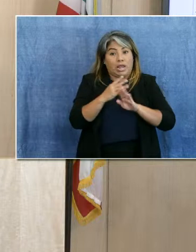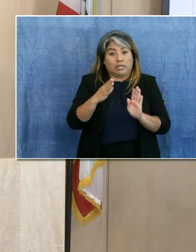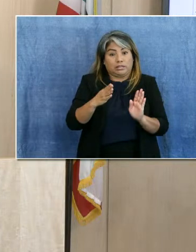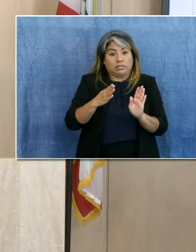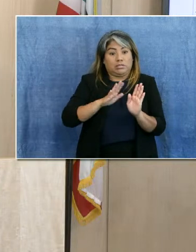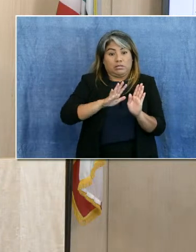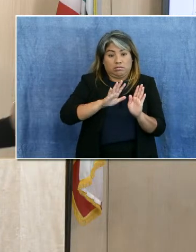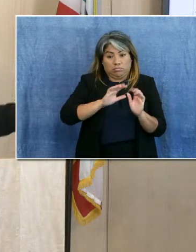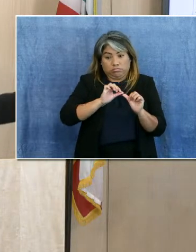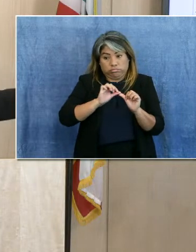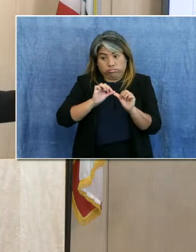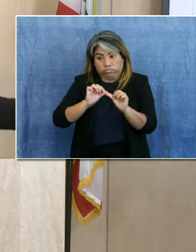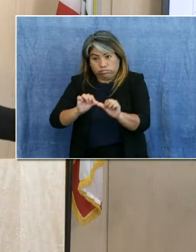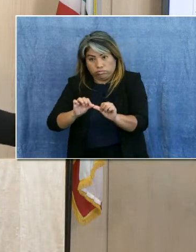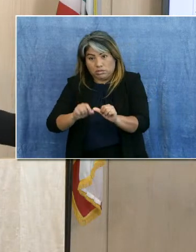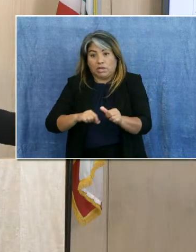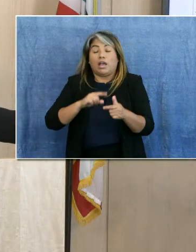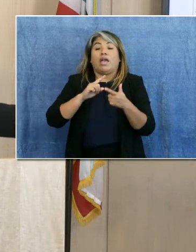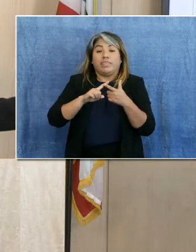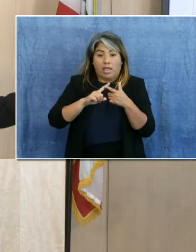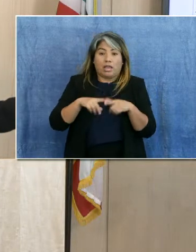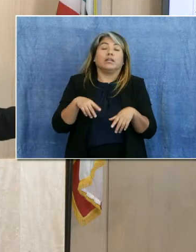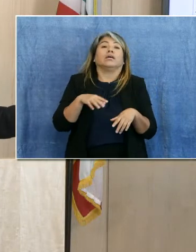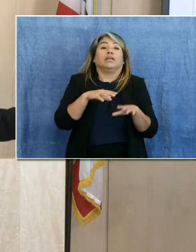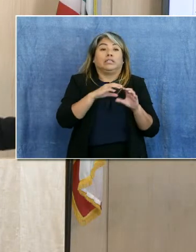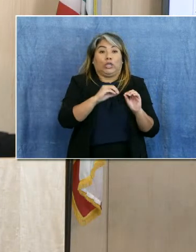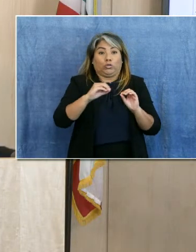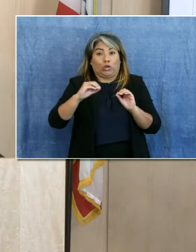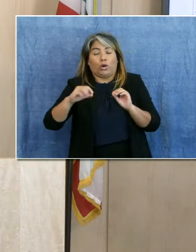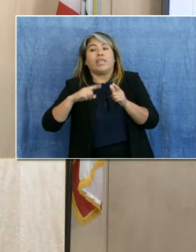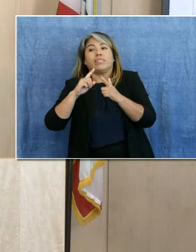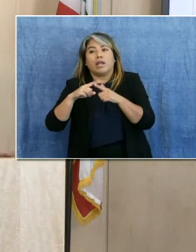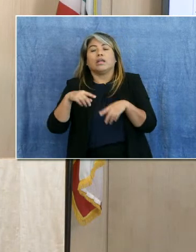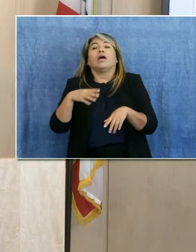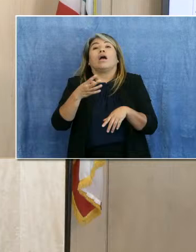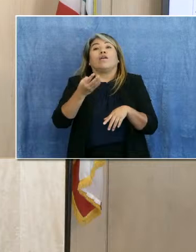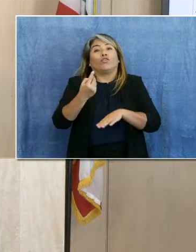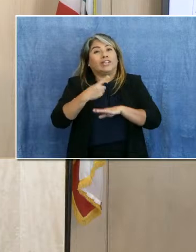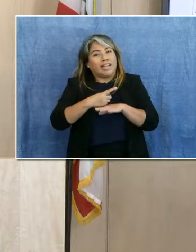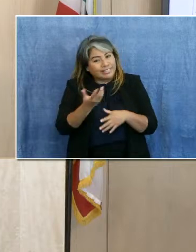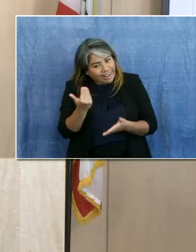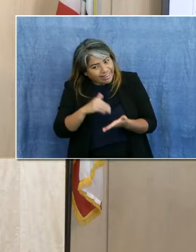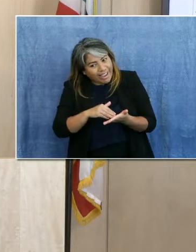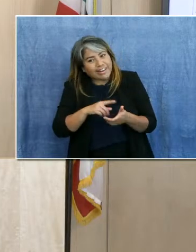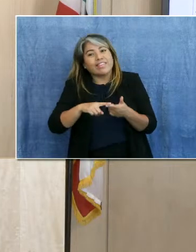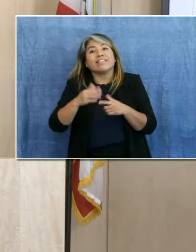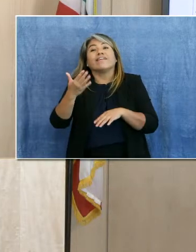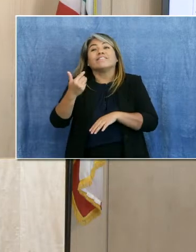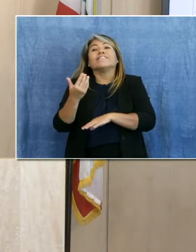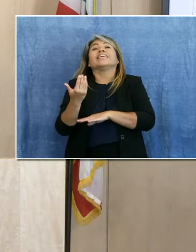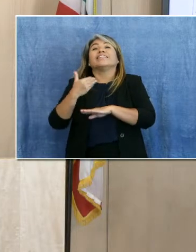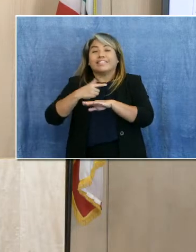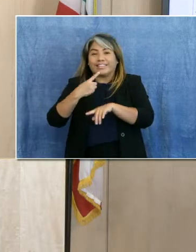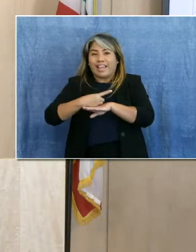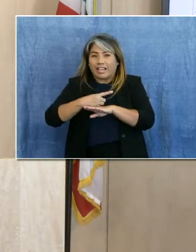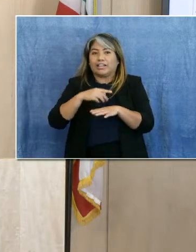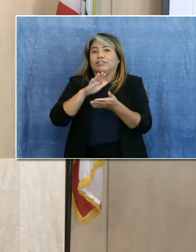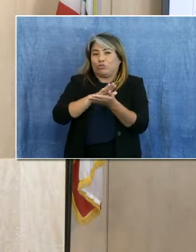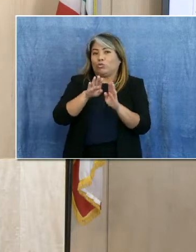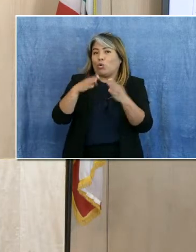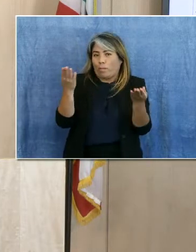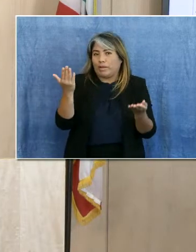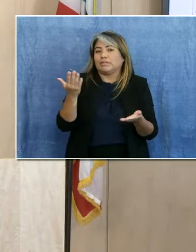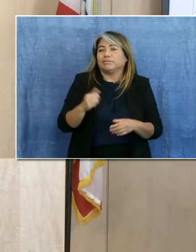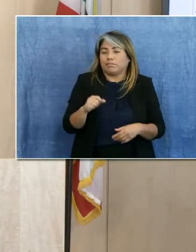3 days, then we have to be off for another 14 days, and on the 15th day, schools can open. Thank you.